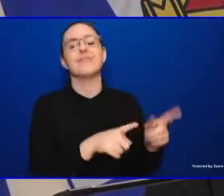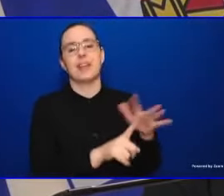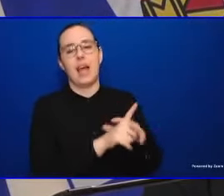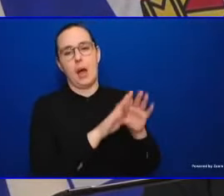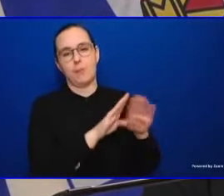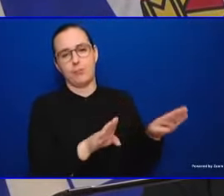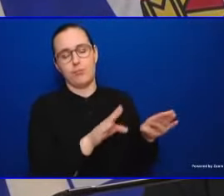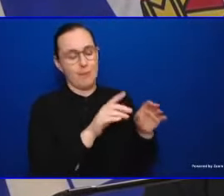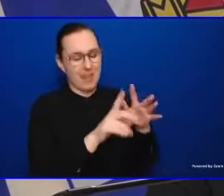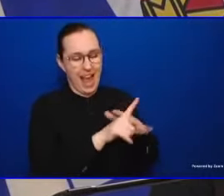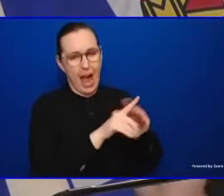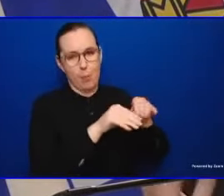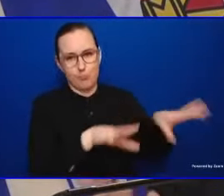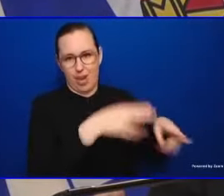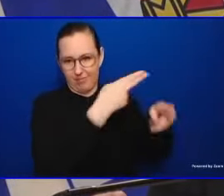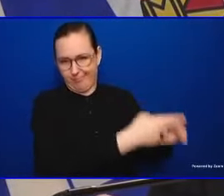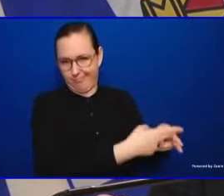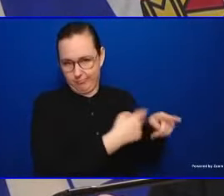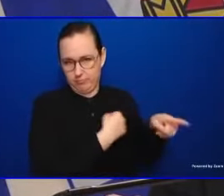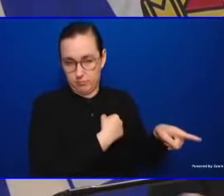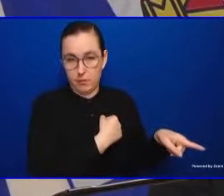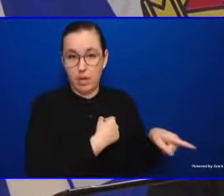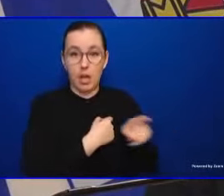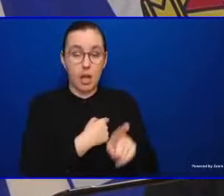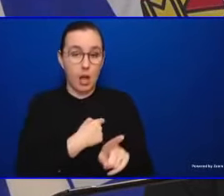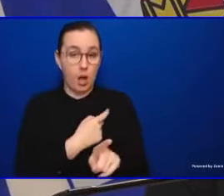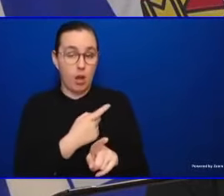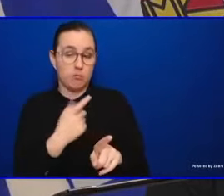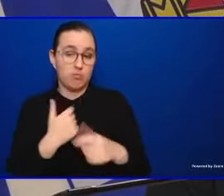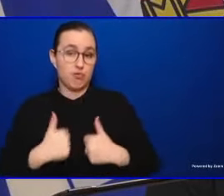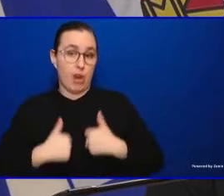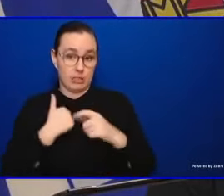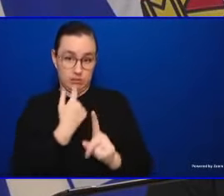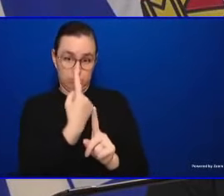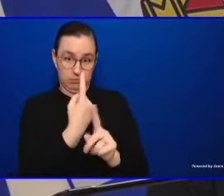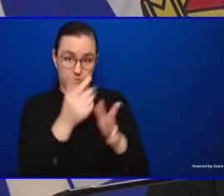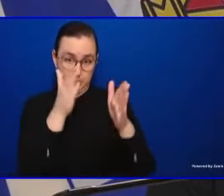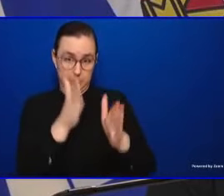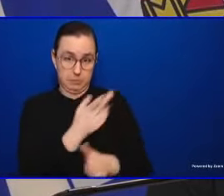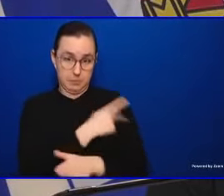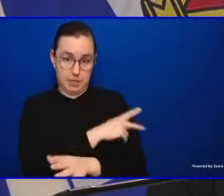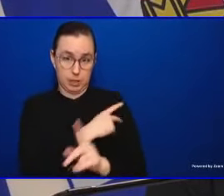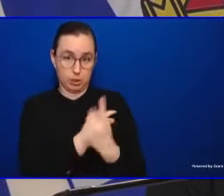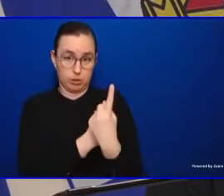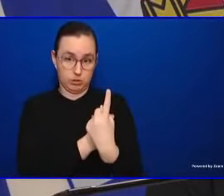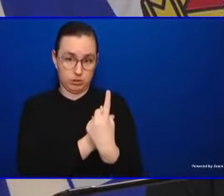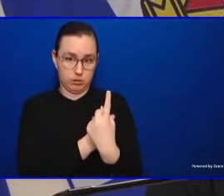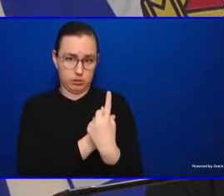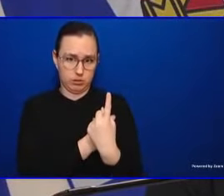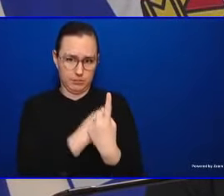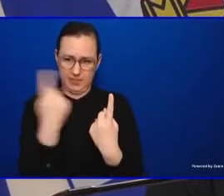case means that somehow there's been transmission within that setting. So that's where an outbreak is declared.